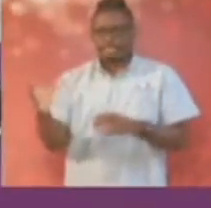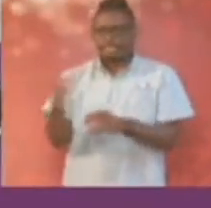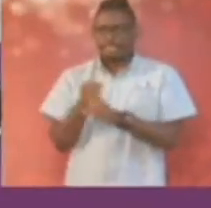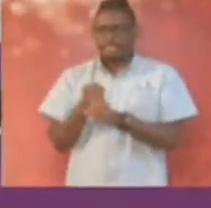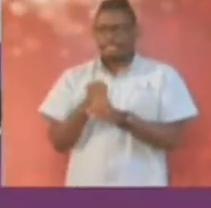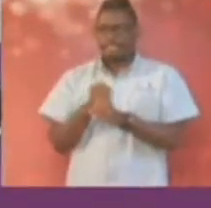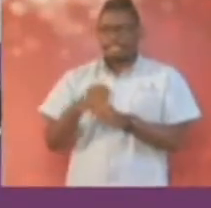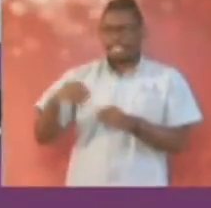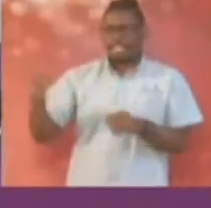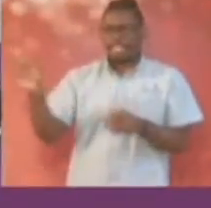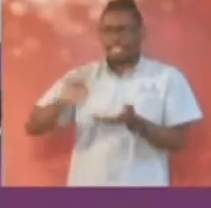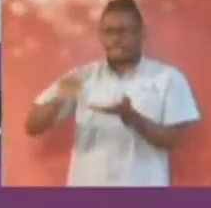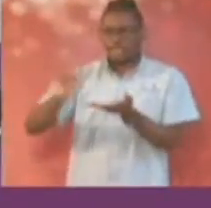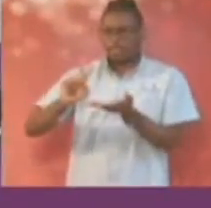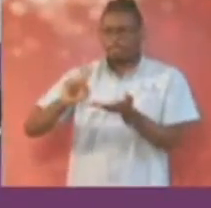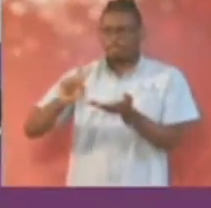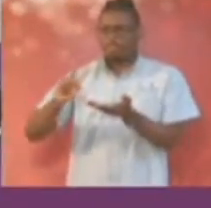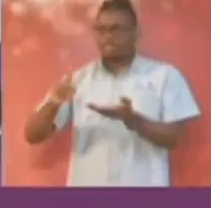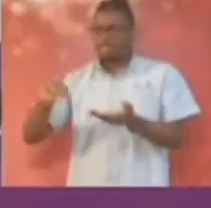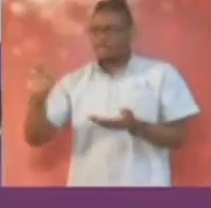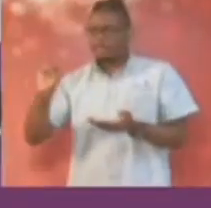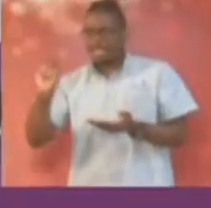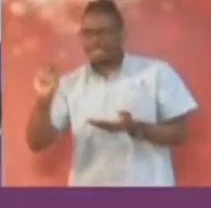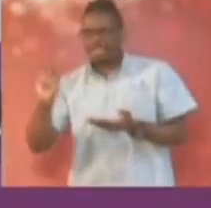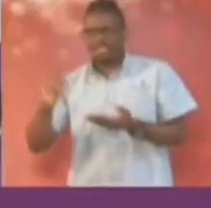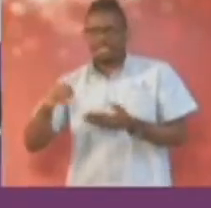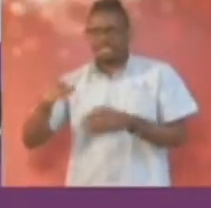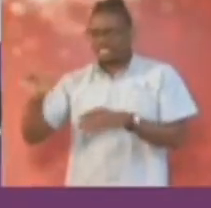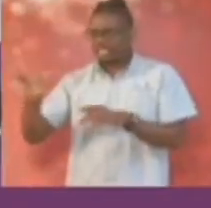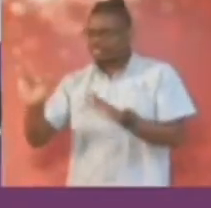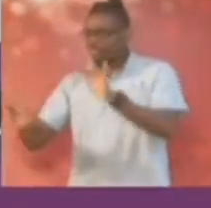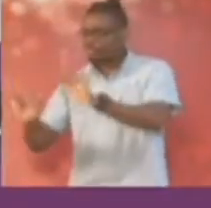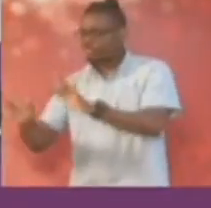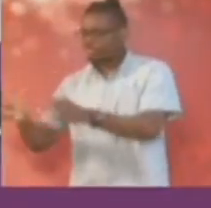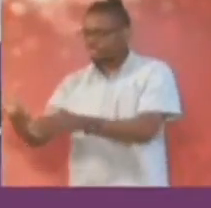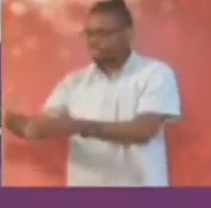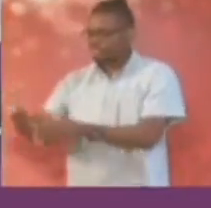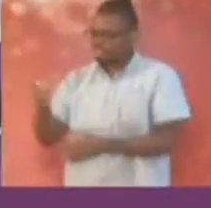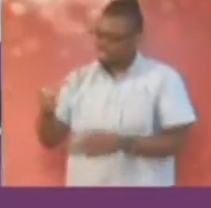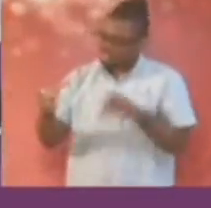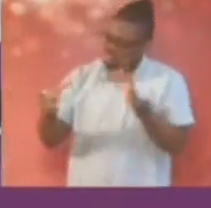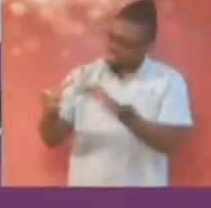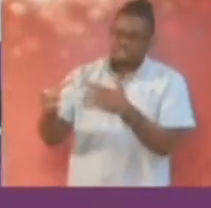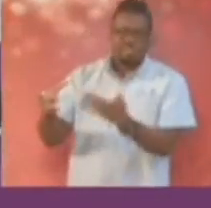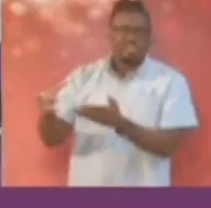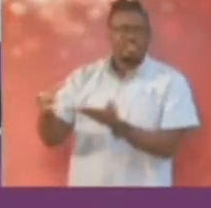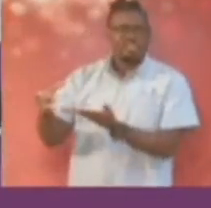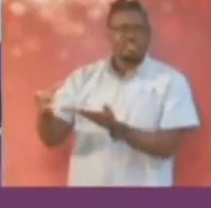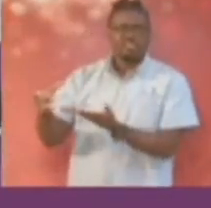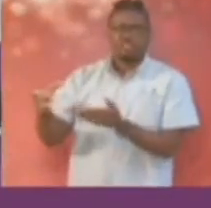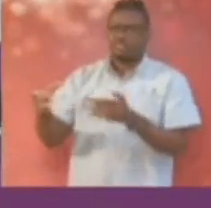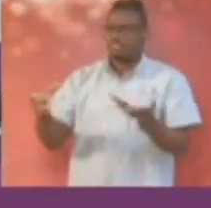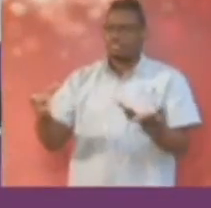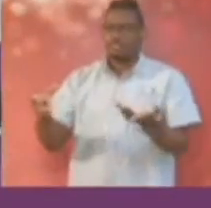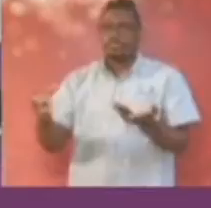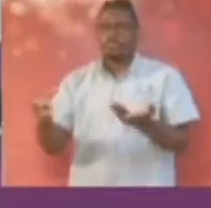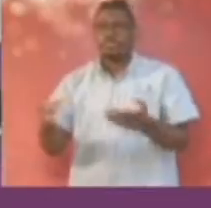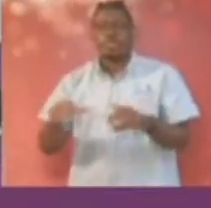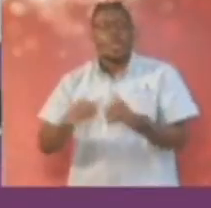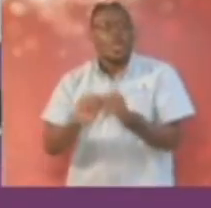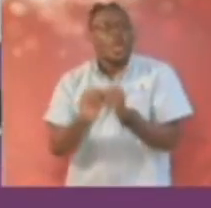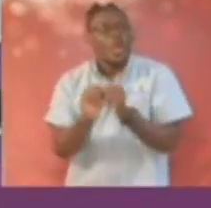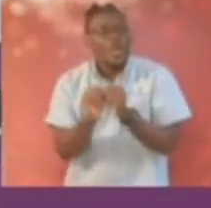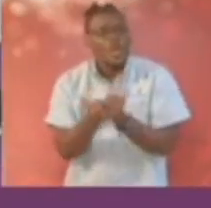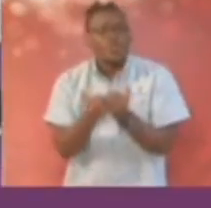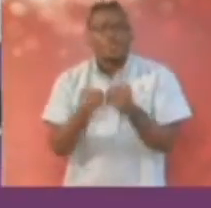area for common use, large dispensers. So that sort of thing. So my question is, how is the Ministry of Health